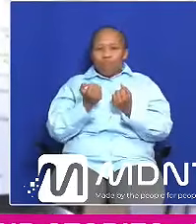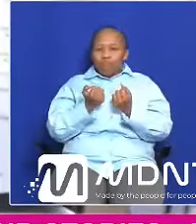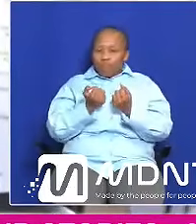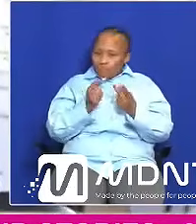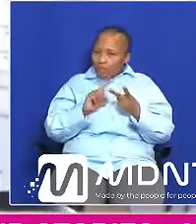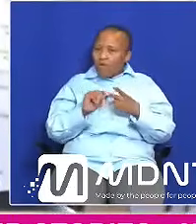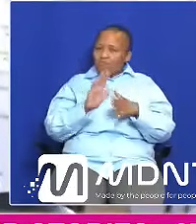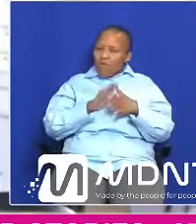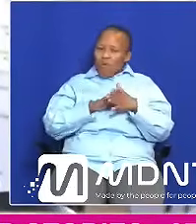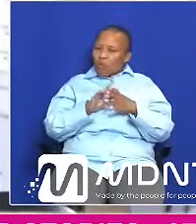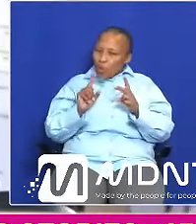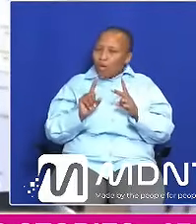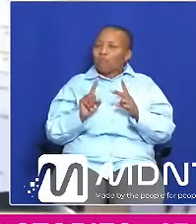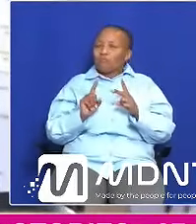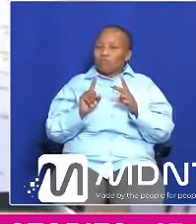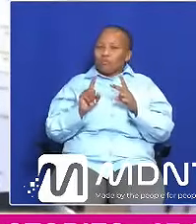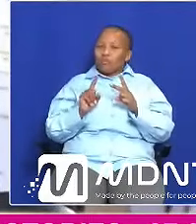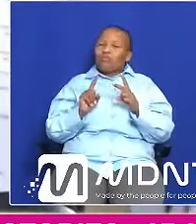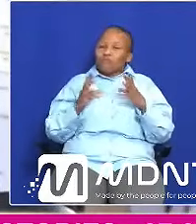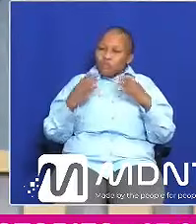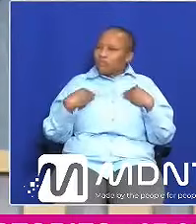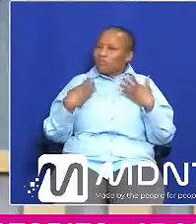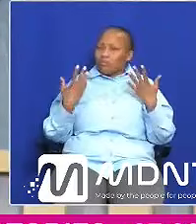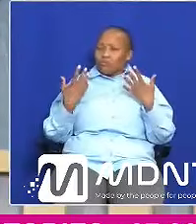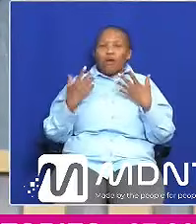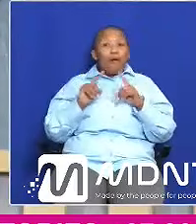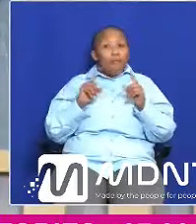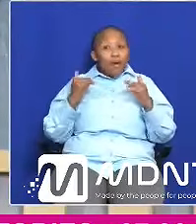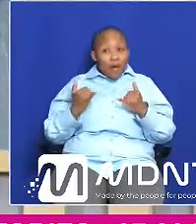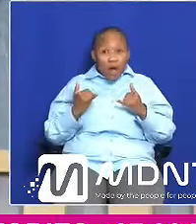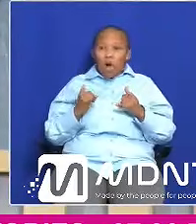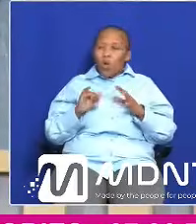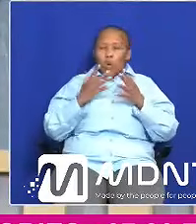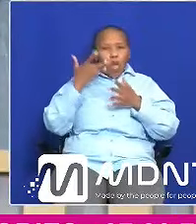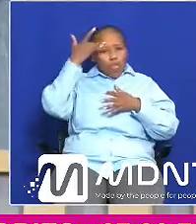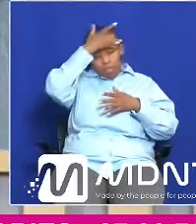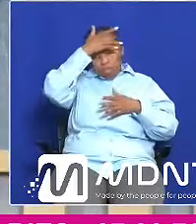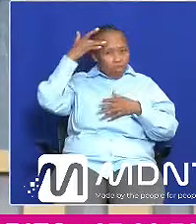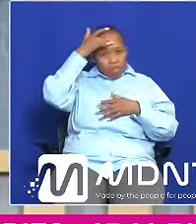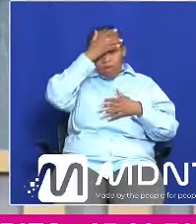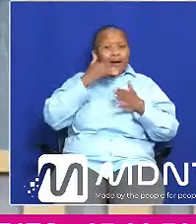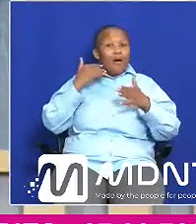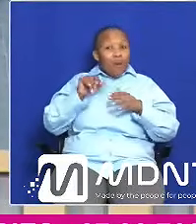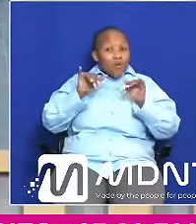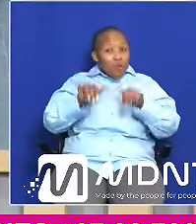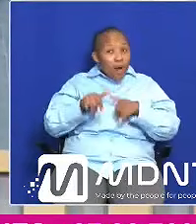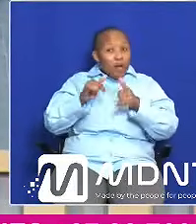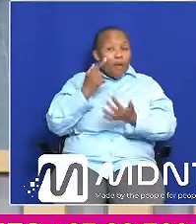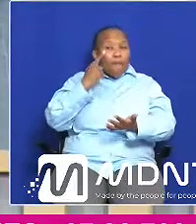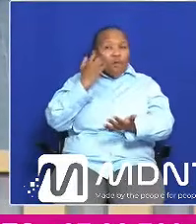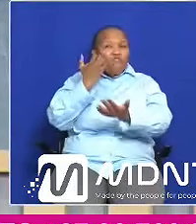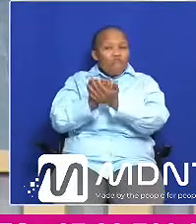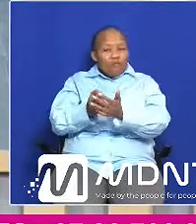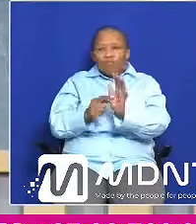have absolutely no clue until proof is provided to you. And even that proof of payment just might trigger your